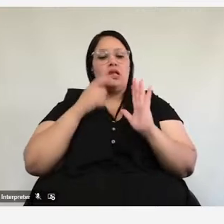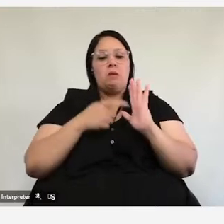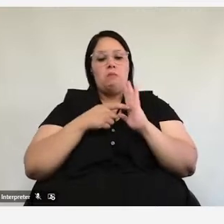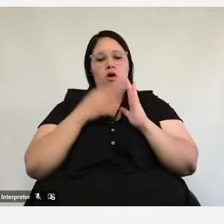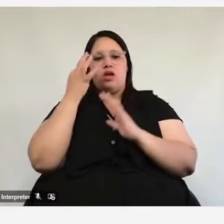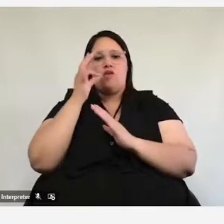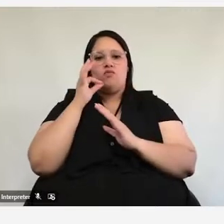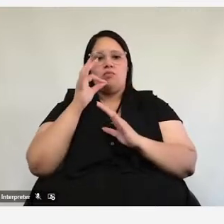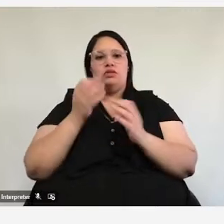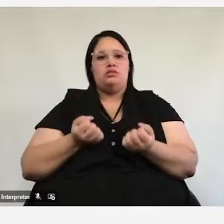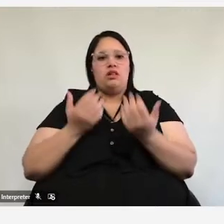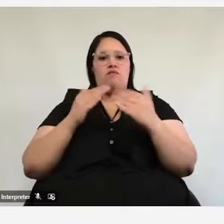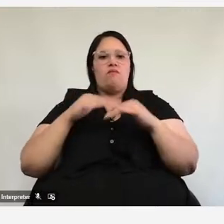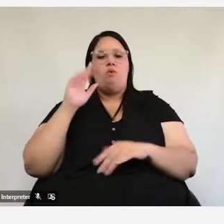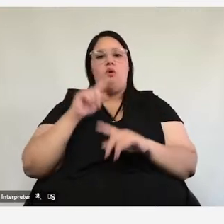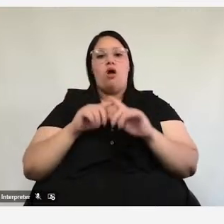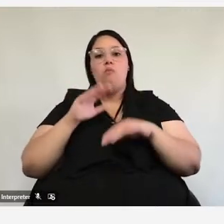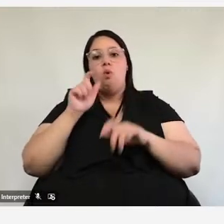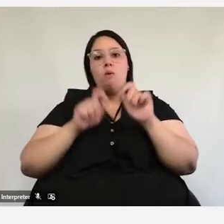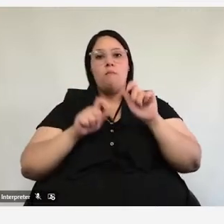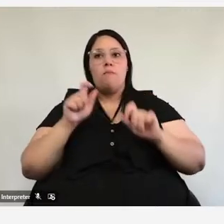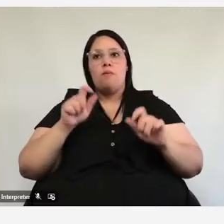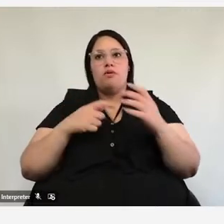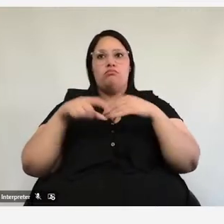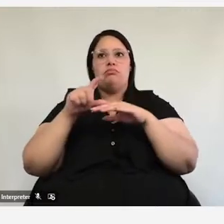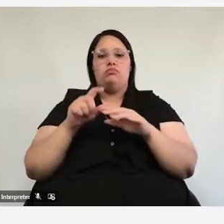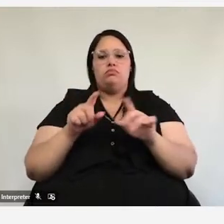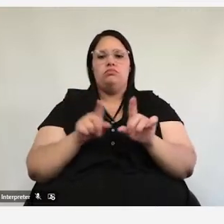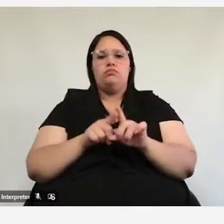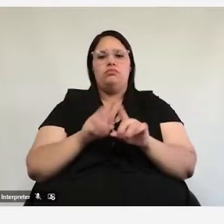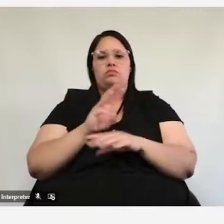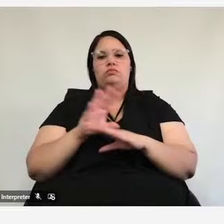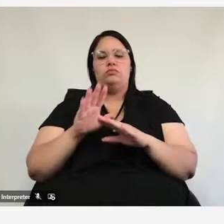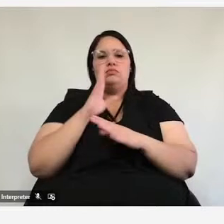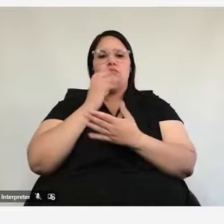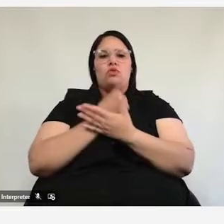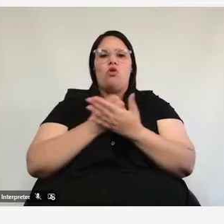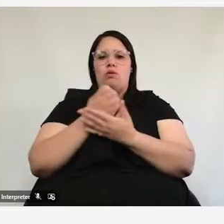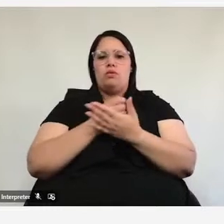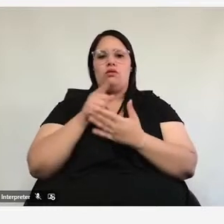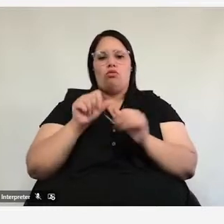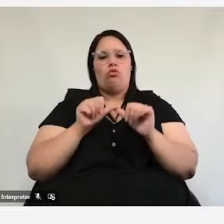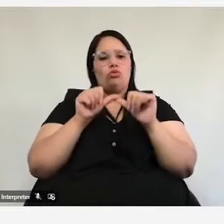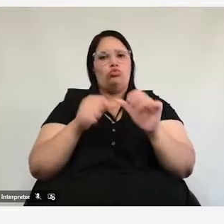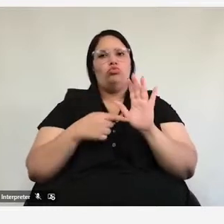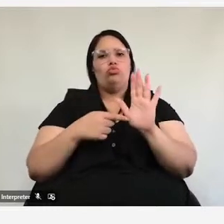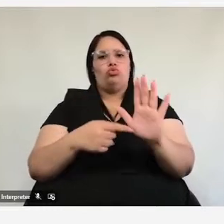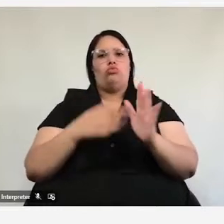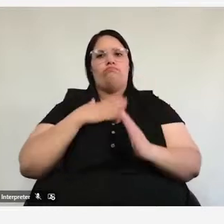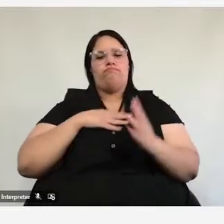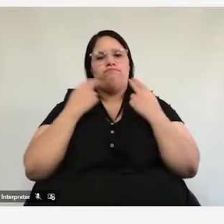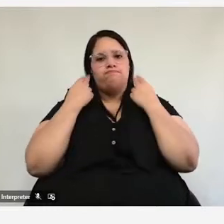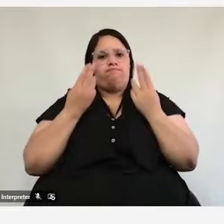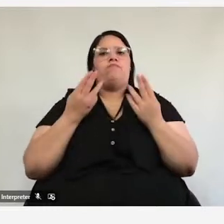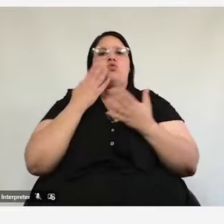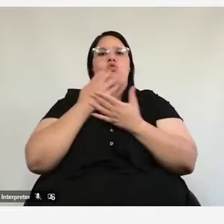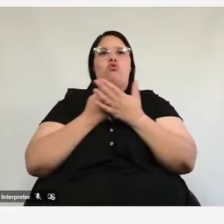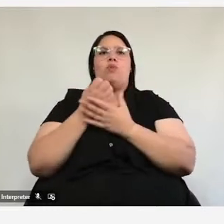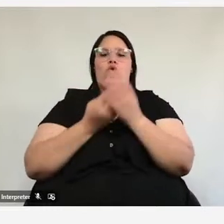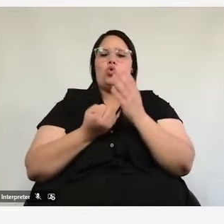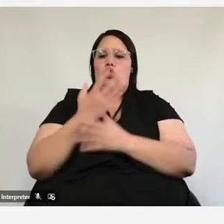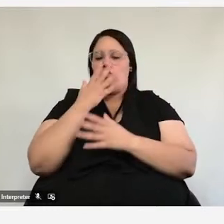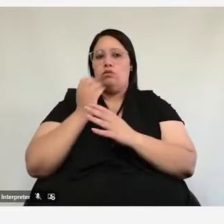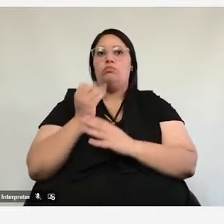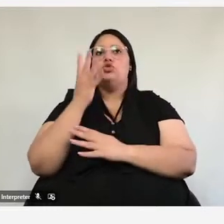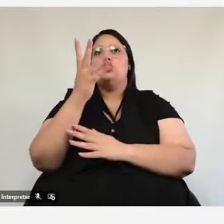more people is rapidly increasing. Our Western Cape economy continues to demonstrate resilience and economic growth, with projected growth